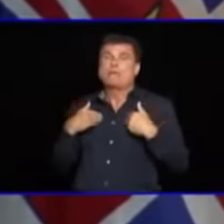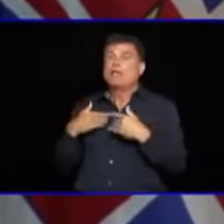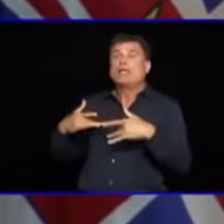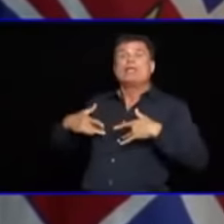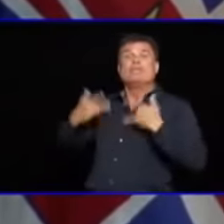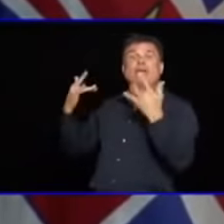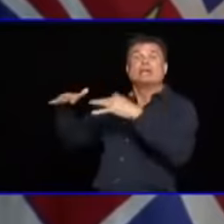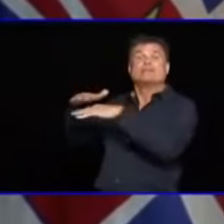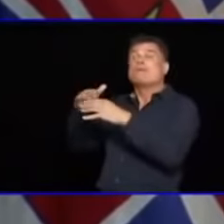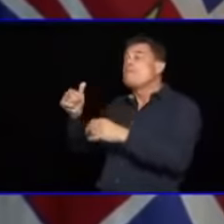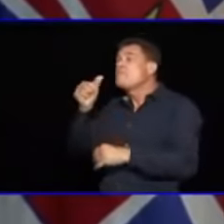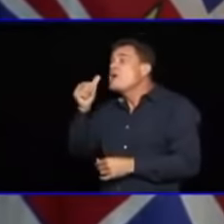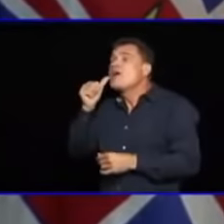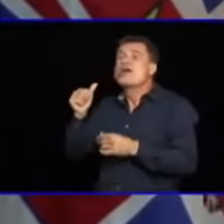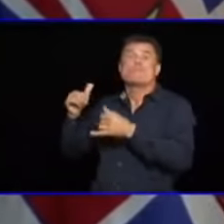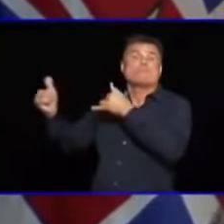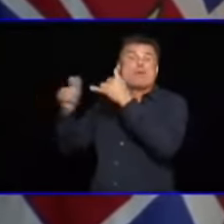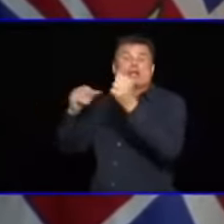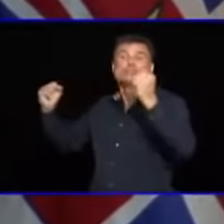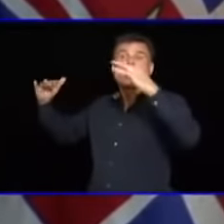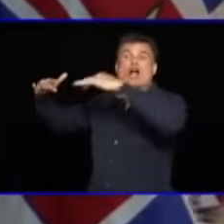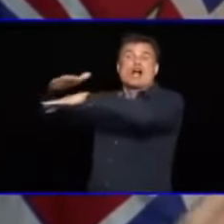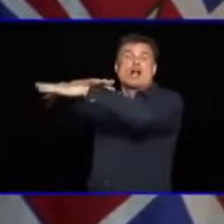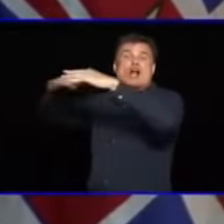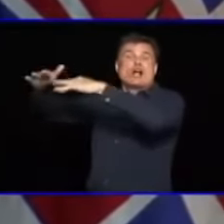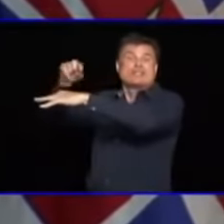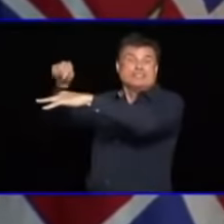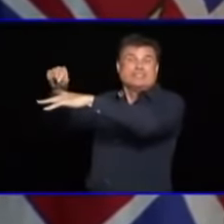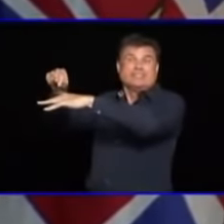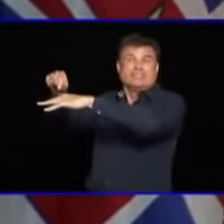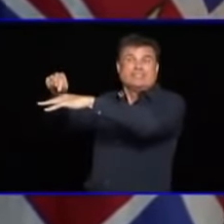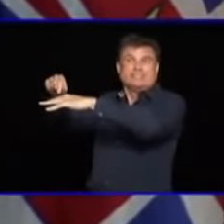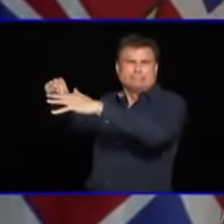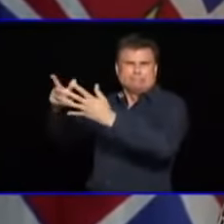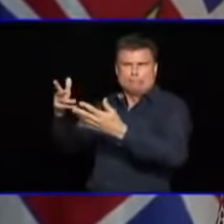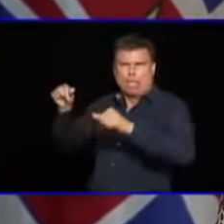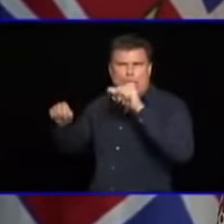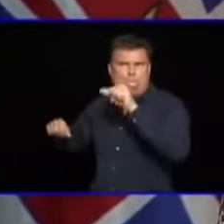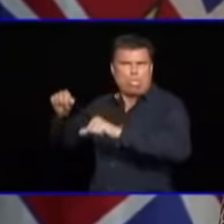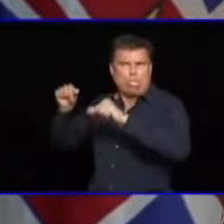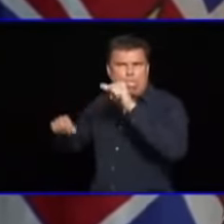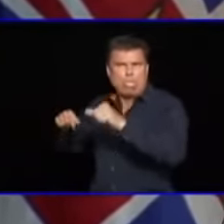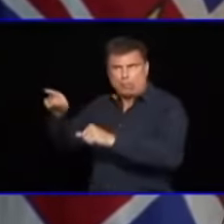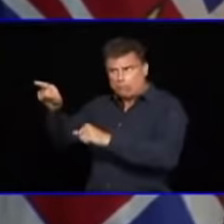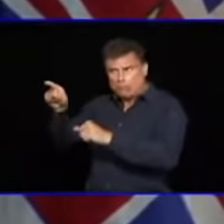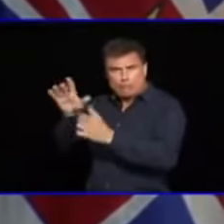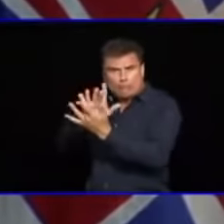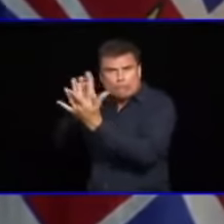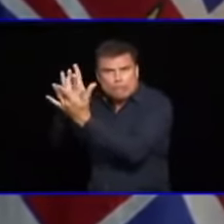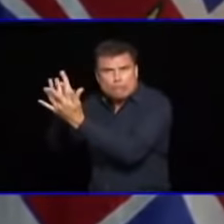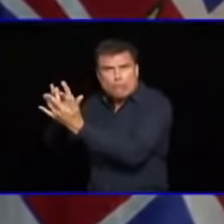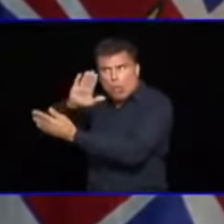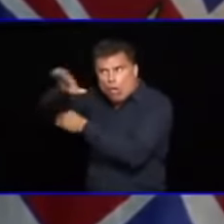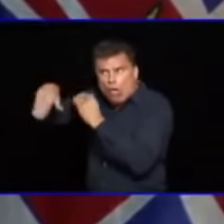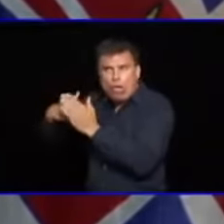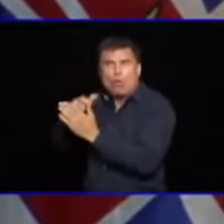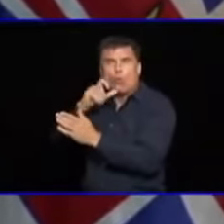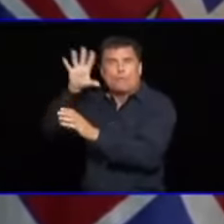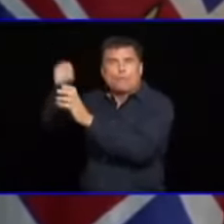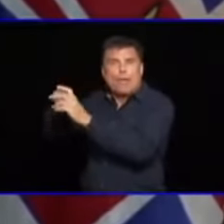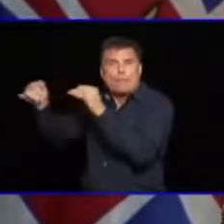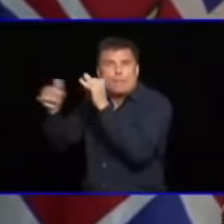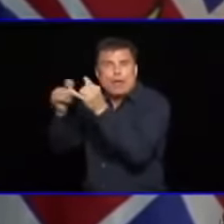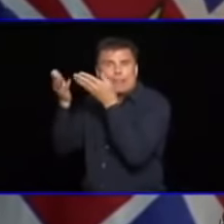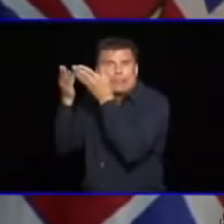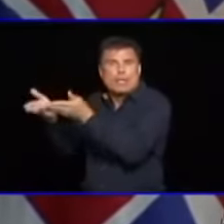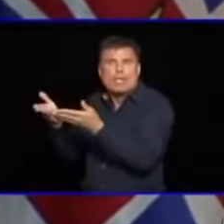those settings to make sure that the safety plans get put in place. And this is some of the work we've been doing with WorkSafe BC